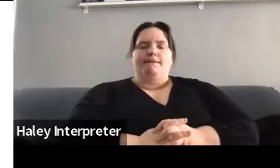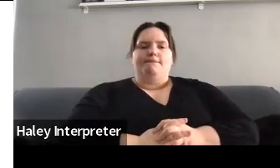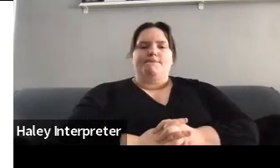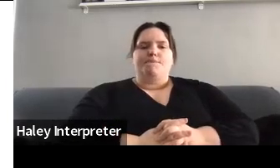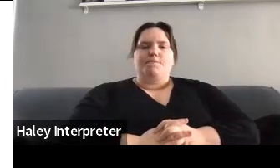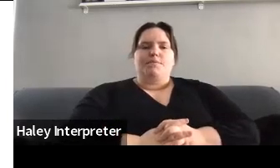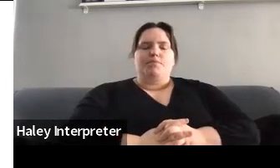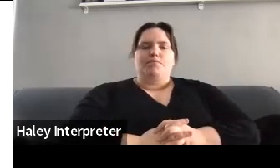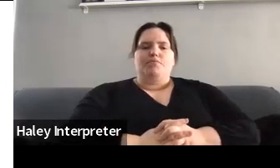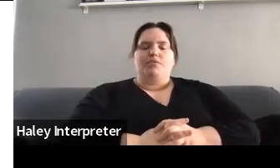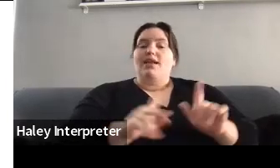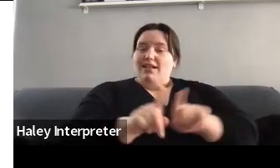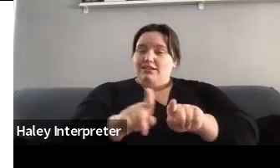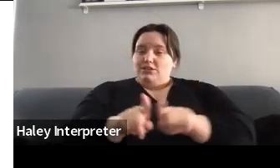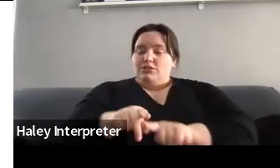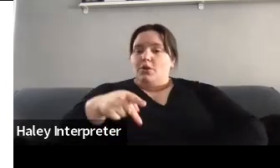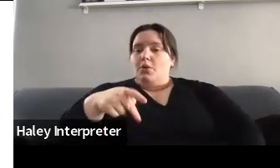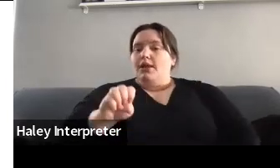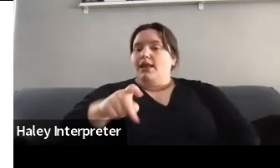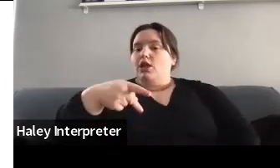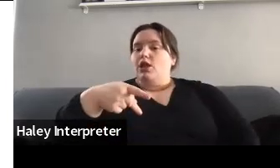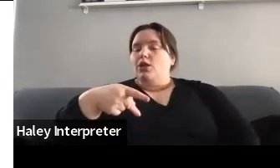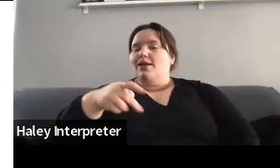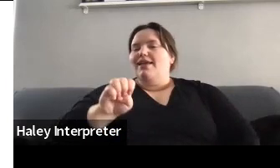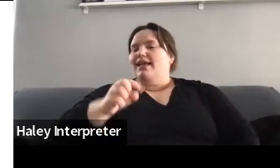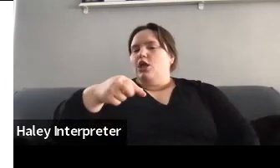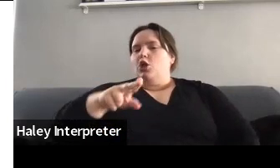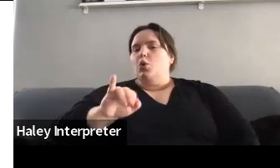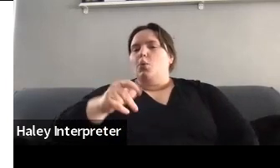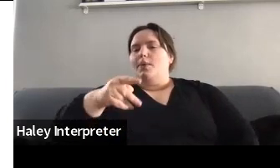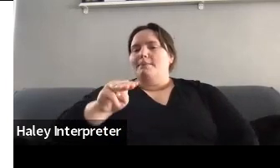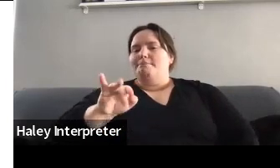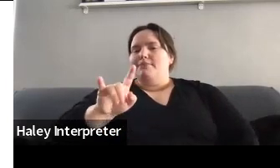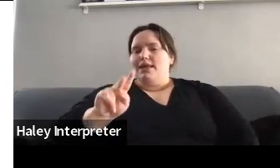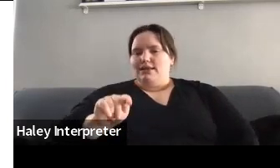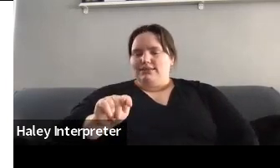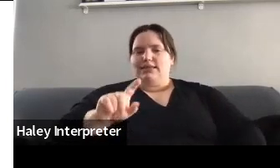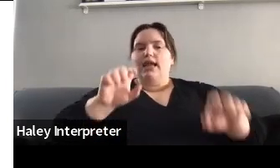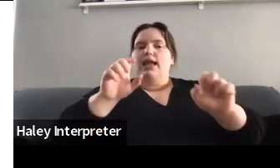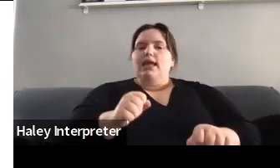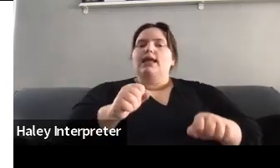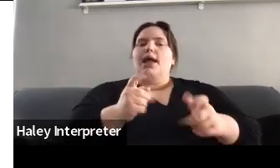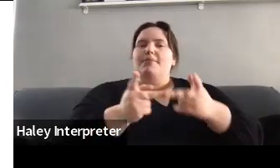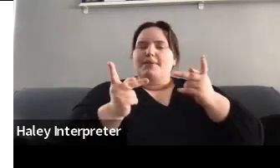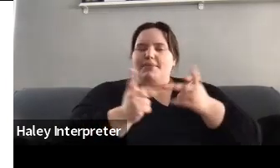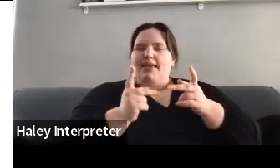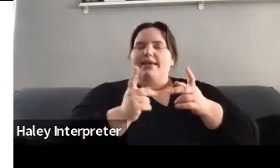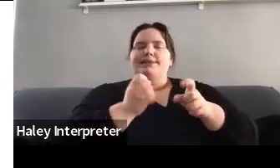equipment that's needed to care for your pet can be placed strategically for the ease of the owner. So for example, I've